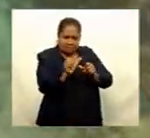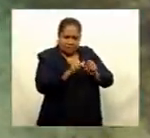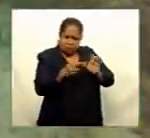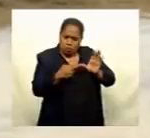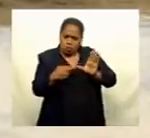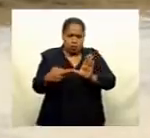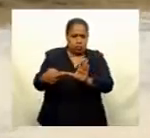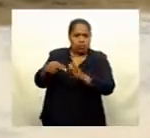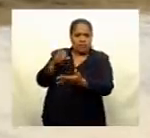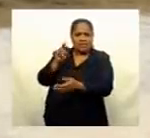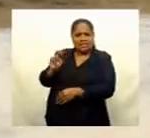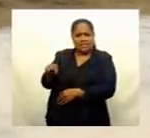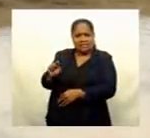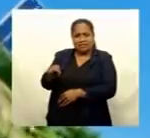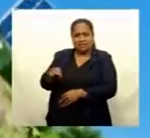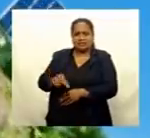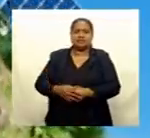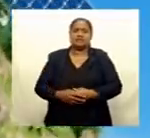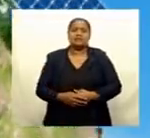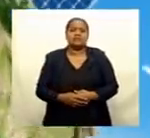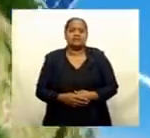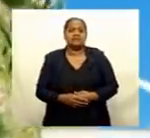financing needs of SIDS.